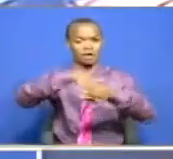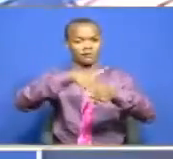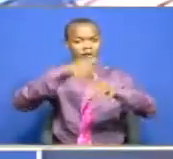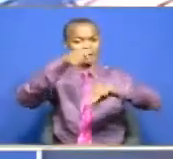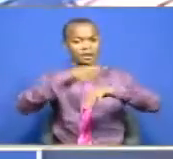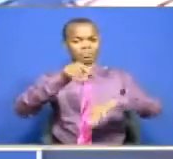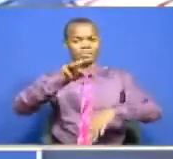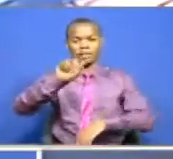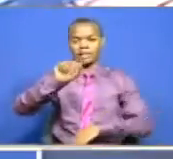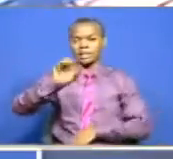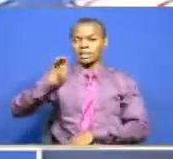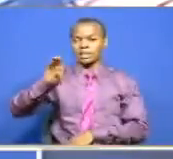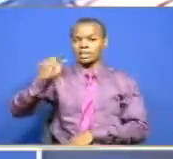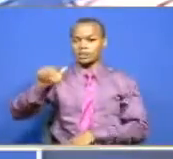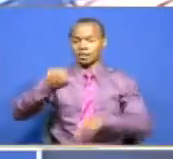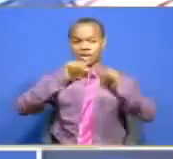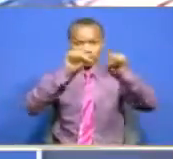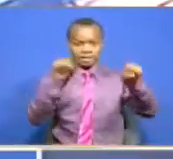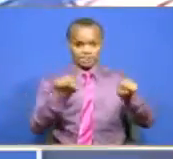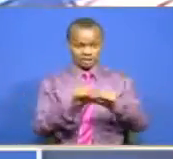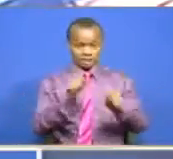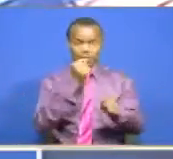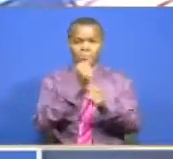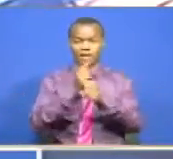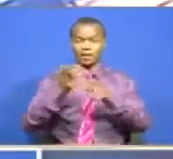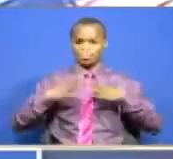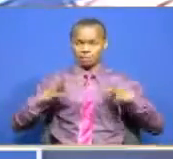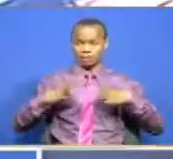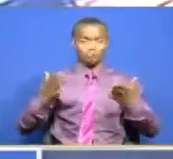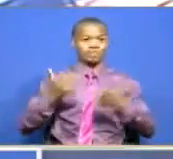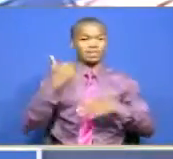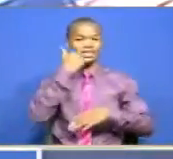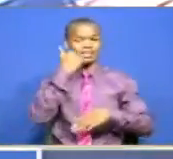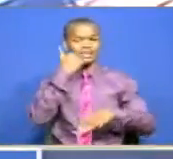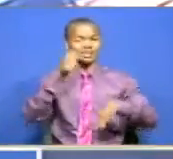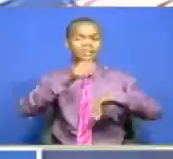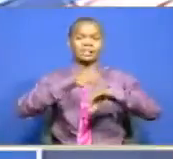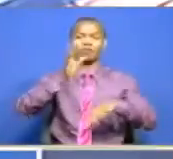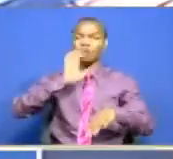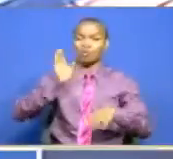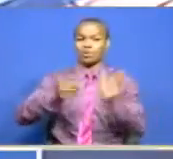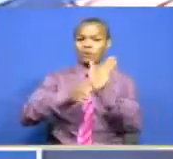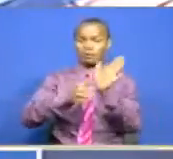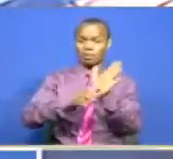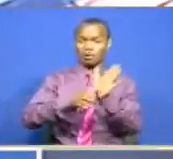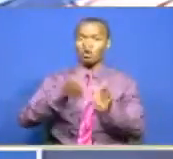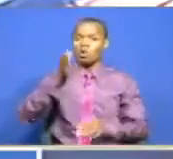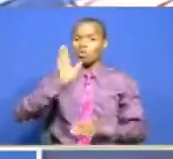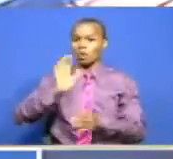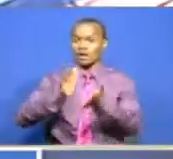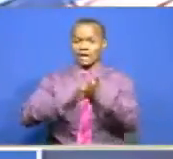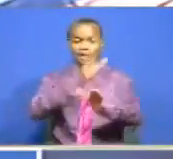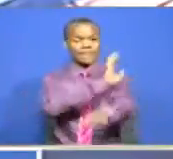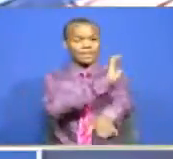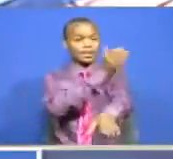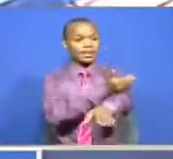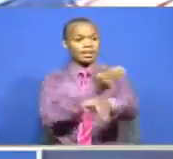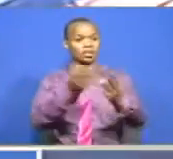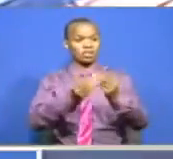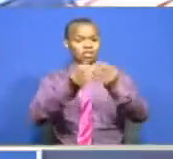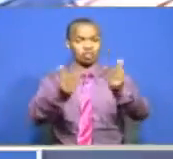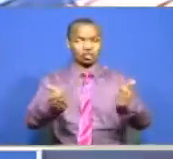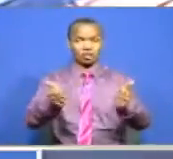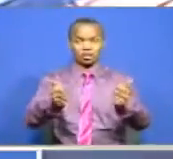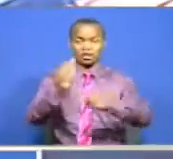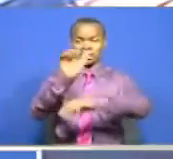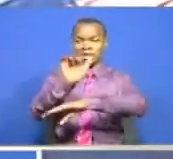system, leaving millions of people exposed to waterborne diseases. Water and Energy Solutions firm Davis and Shirtliff